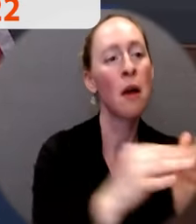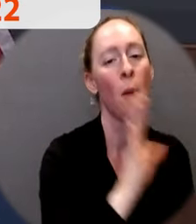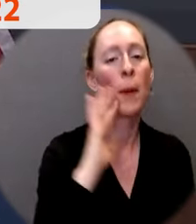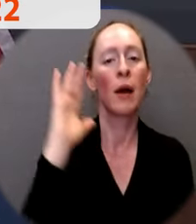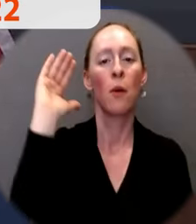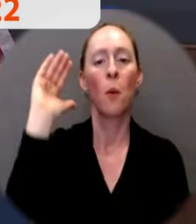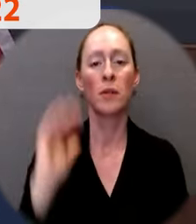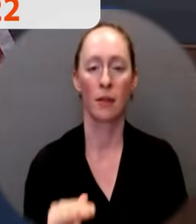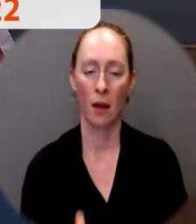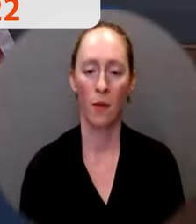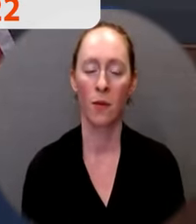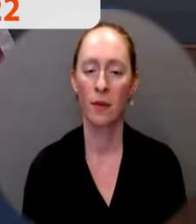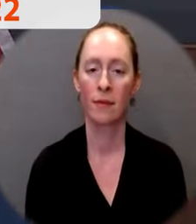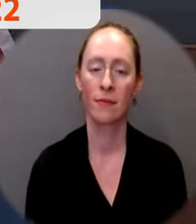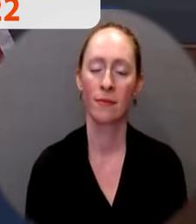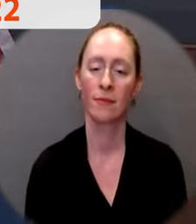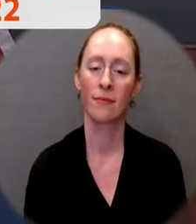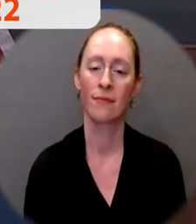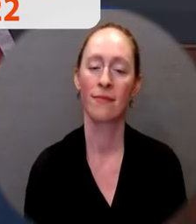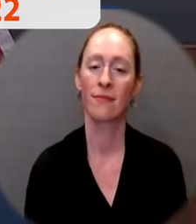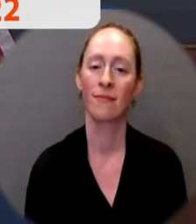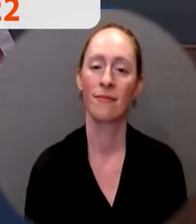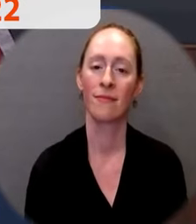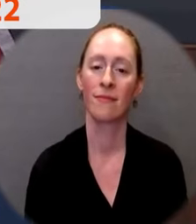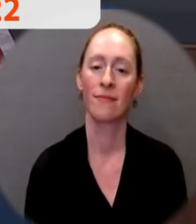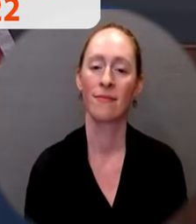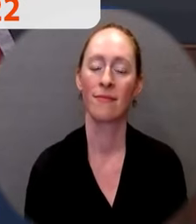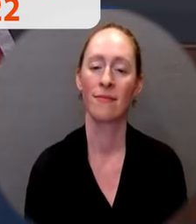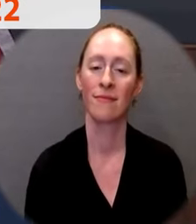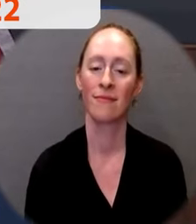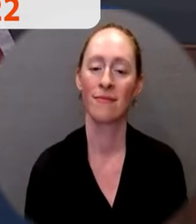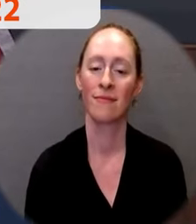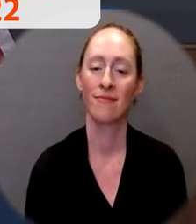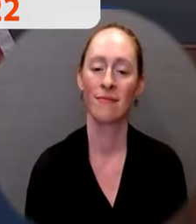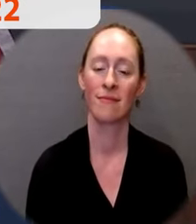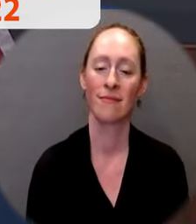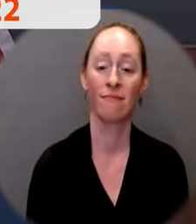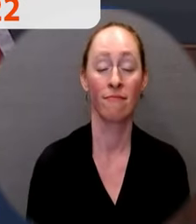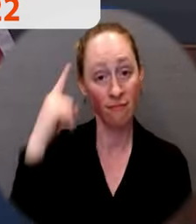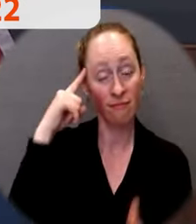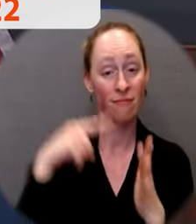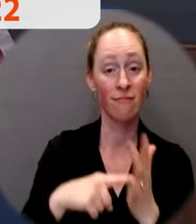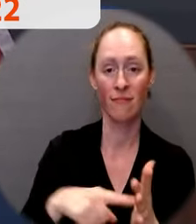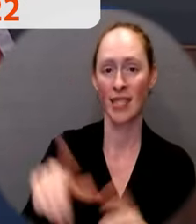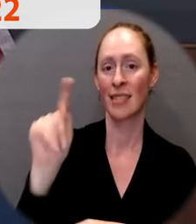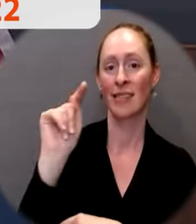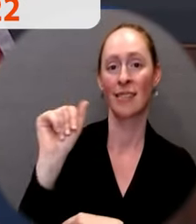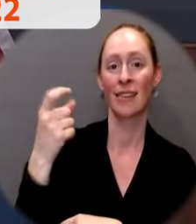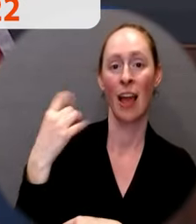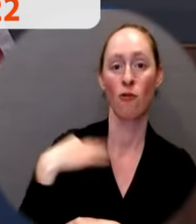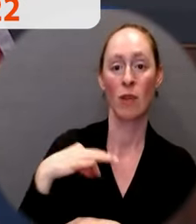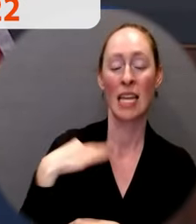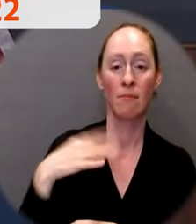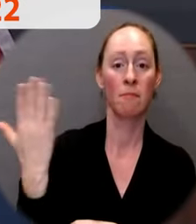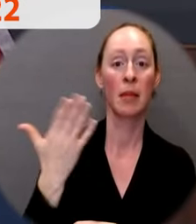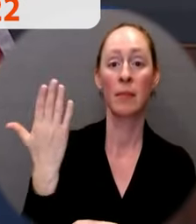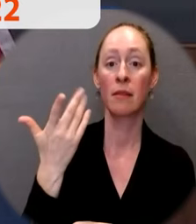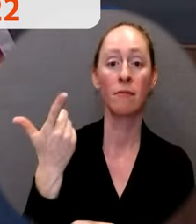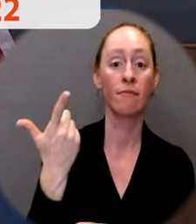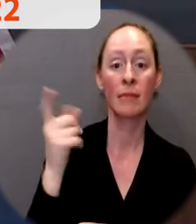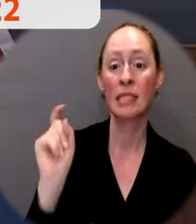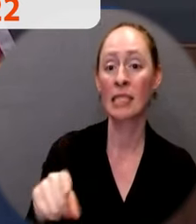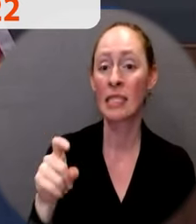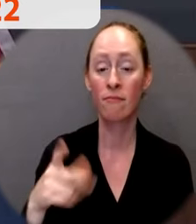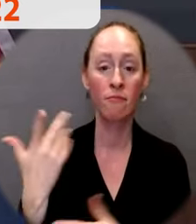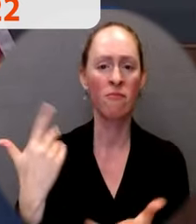has to do with your ability to be able to get tax credits for buying. If you need a new coffee machine, a new washer, a new refrigerator, you buy